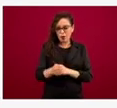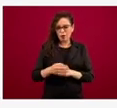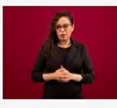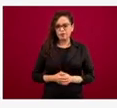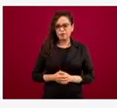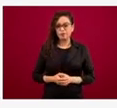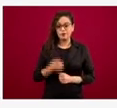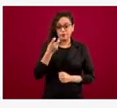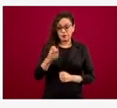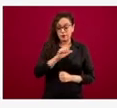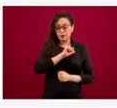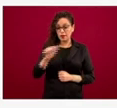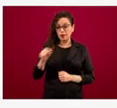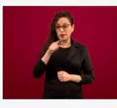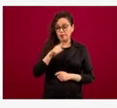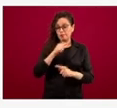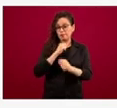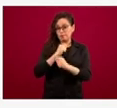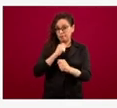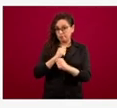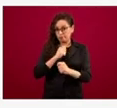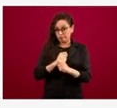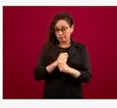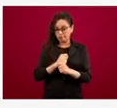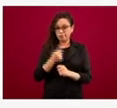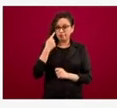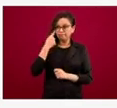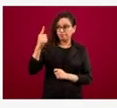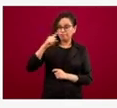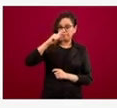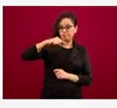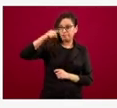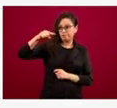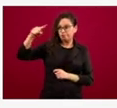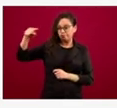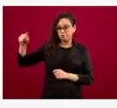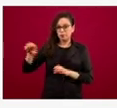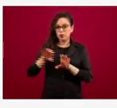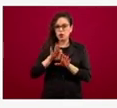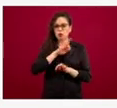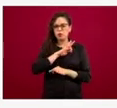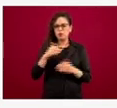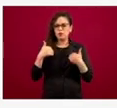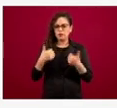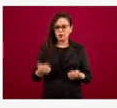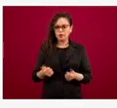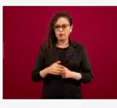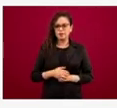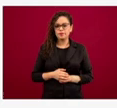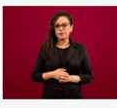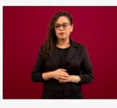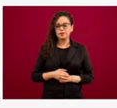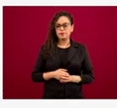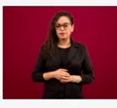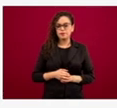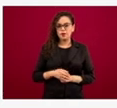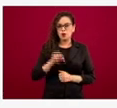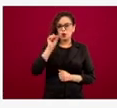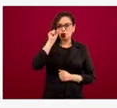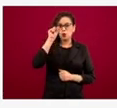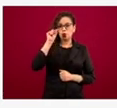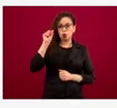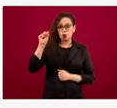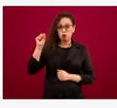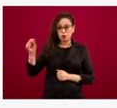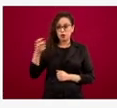All the main public transportation means within Mexico City are covered here, and the graphs can be interpreted in this